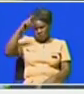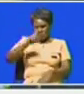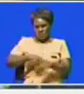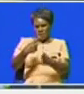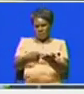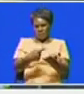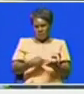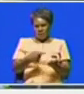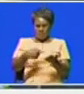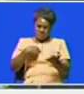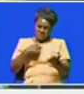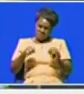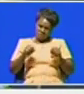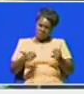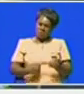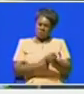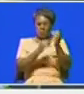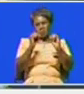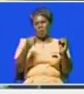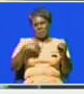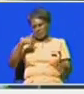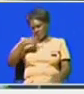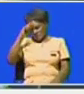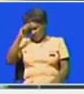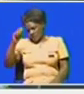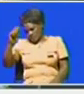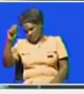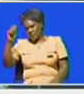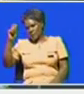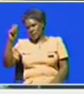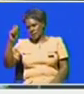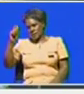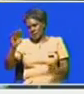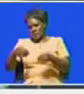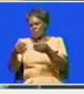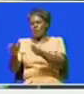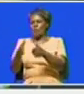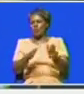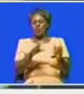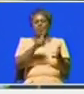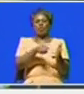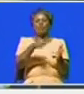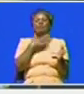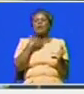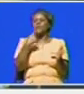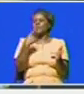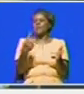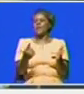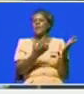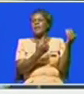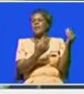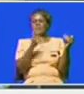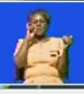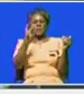That I may not agree with what you are saying, but I respect. I'll give you an opportunity to say what you want to say. And we are expecting, look